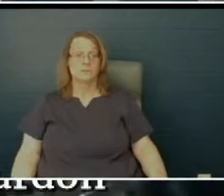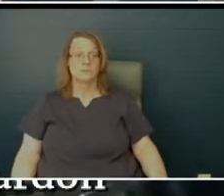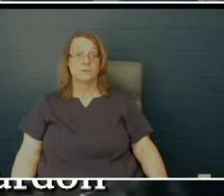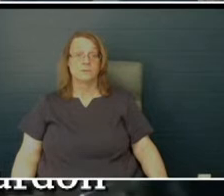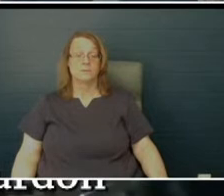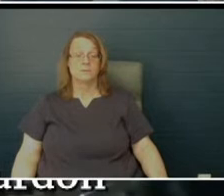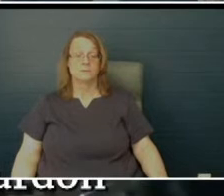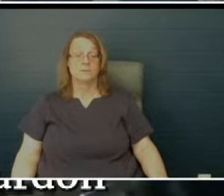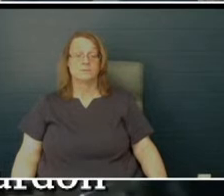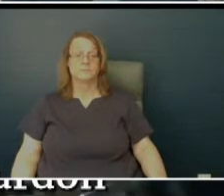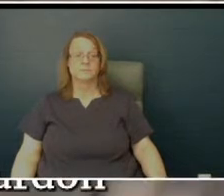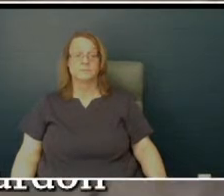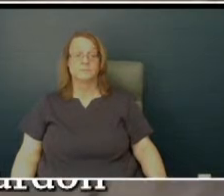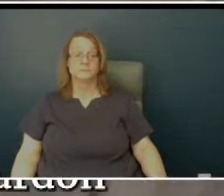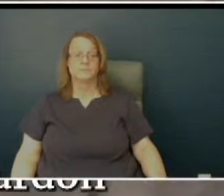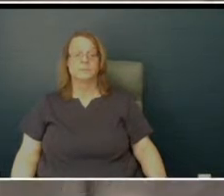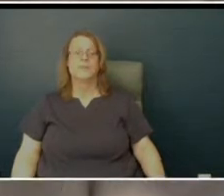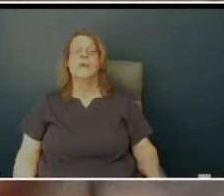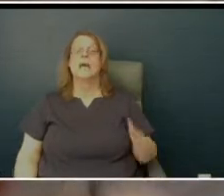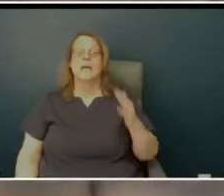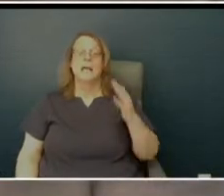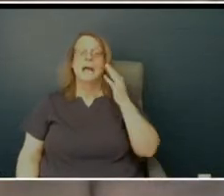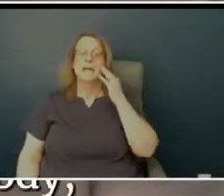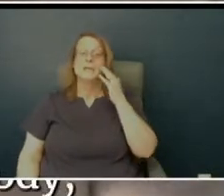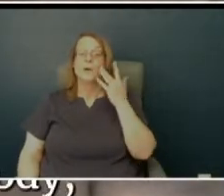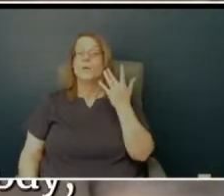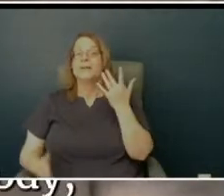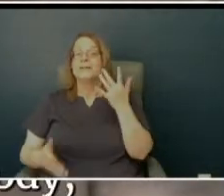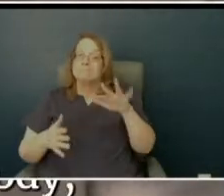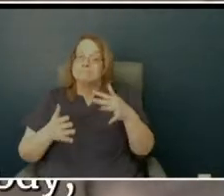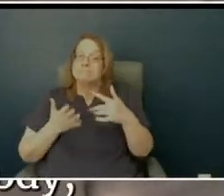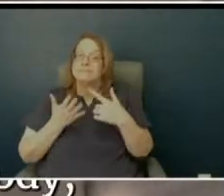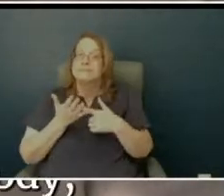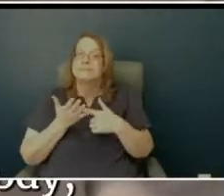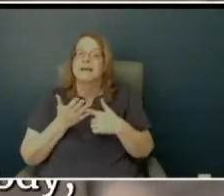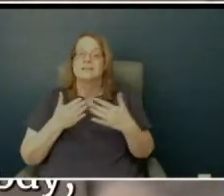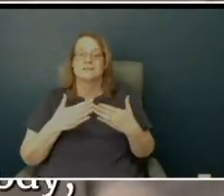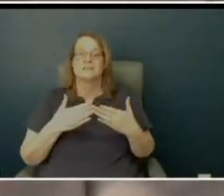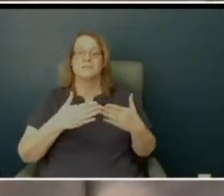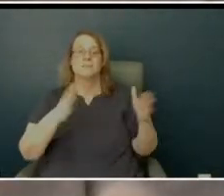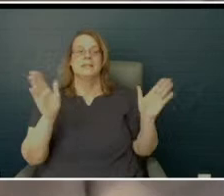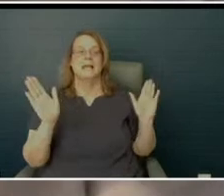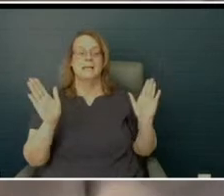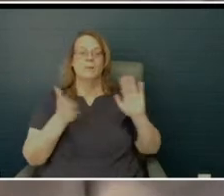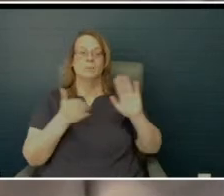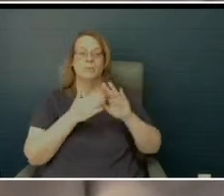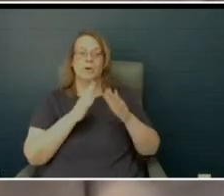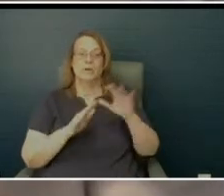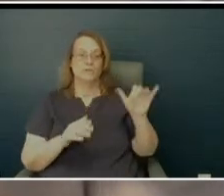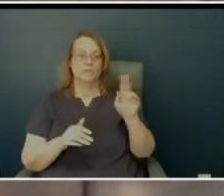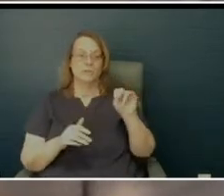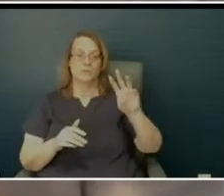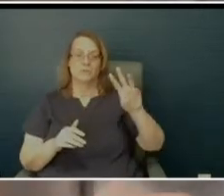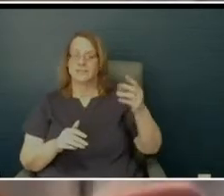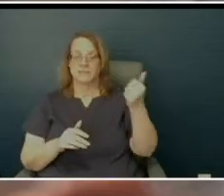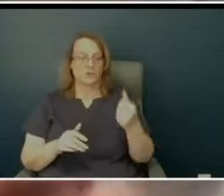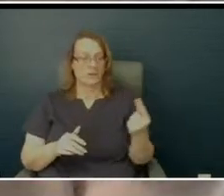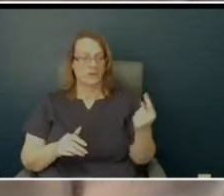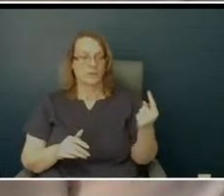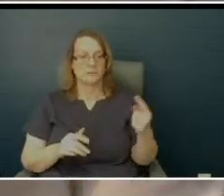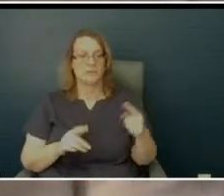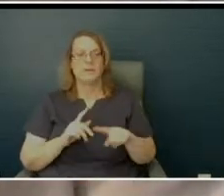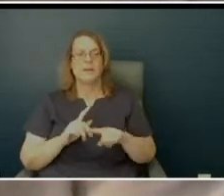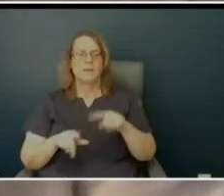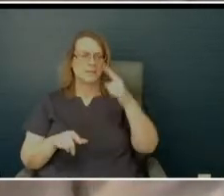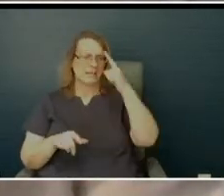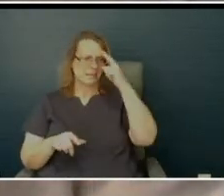I know he had hinted at a blanket pardon for the January 6th thing for anybody, but I think he had for all the